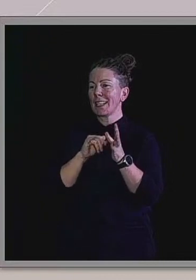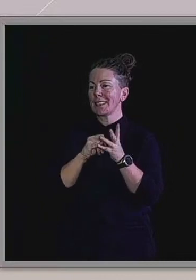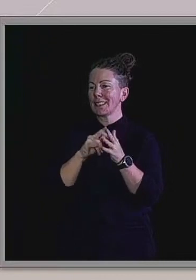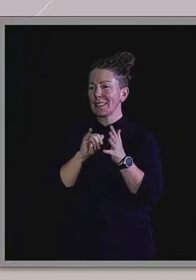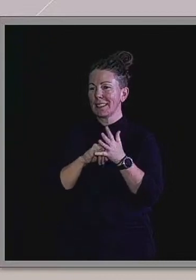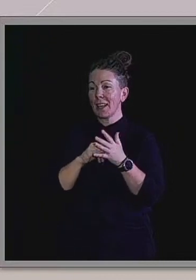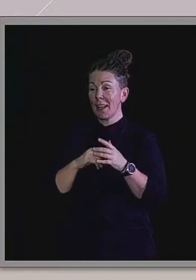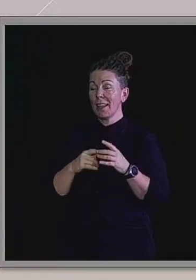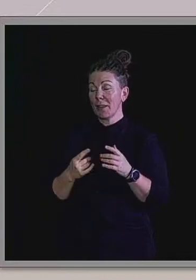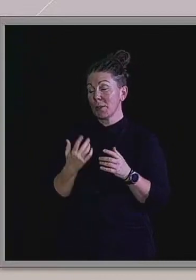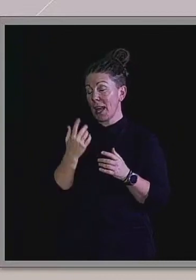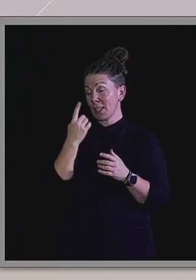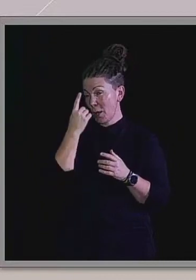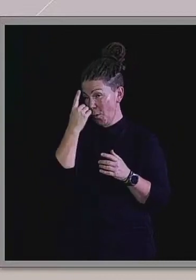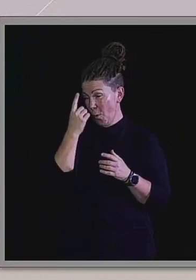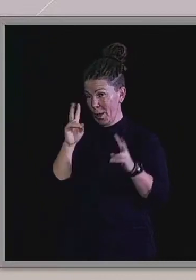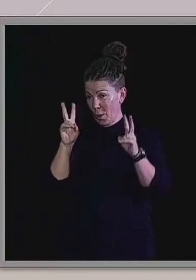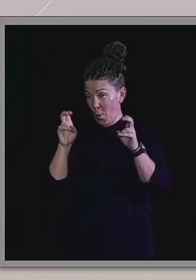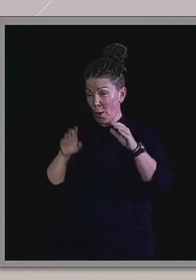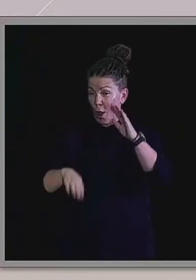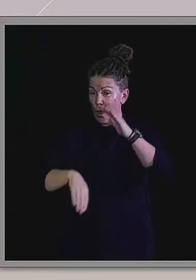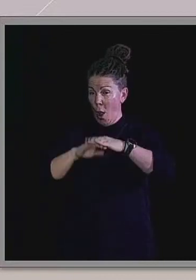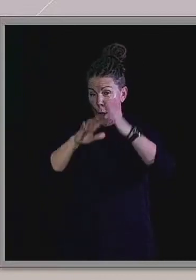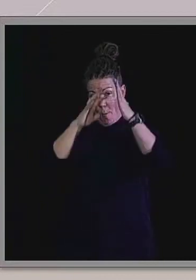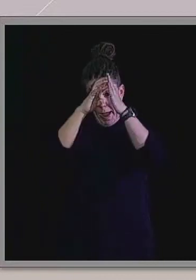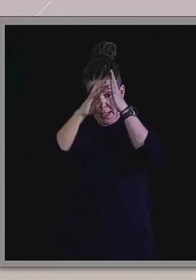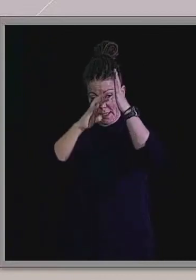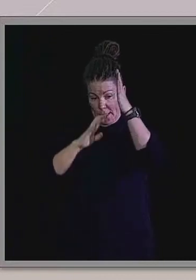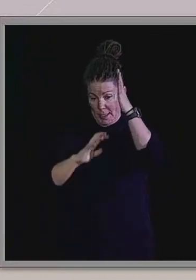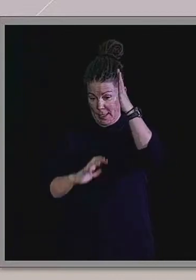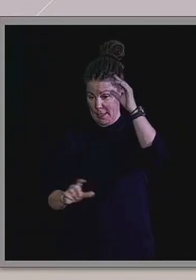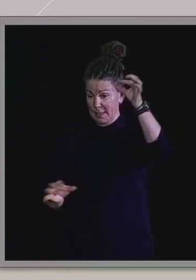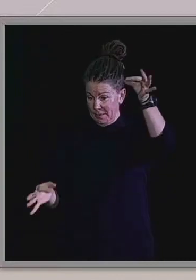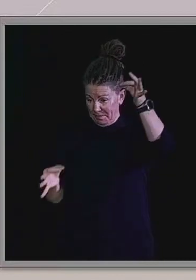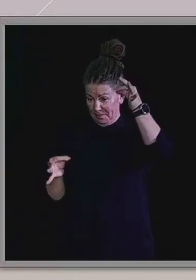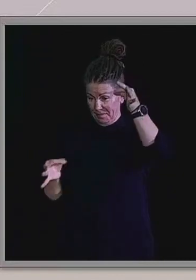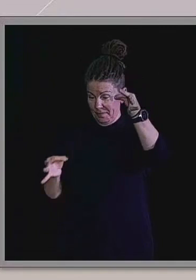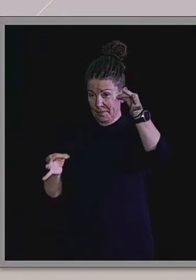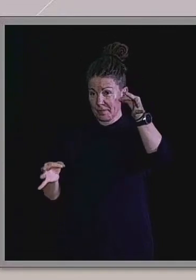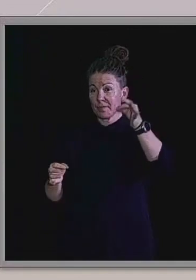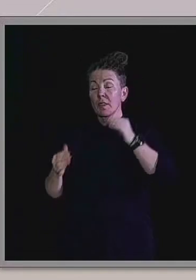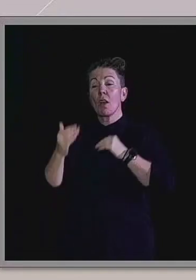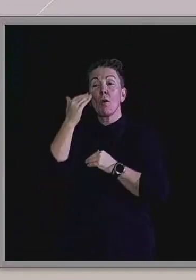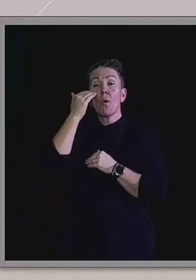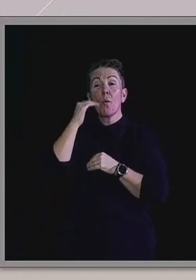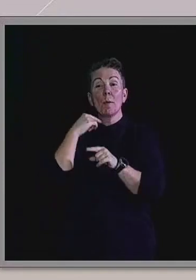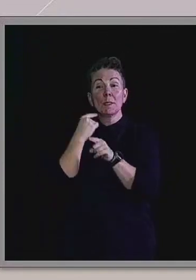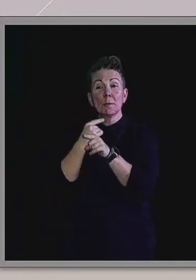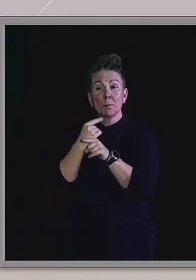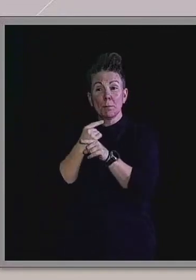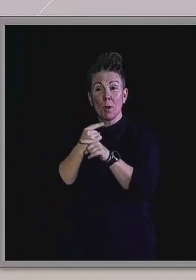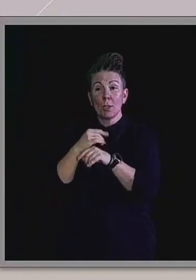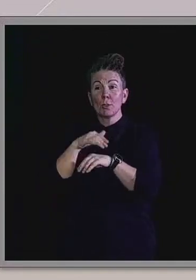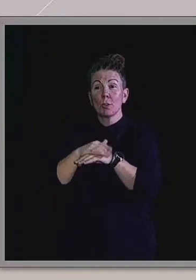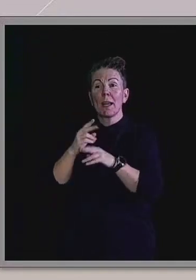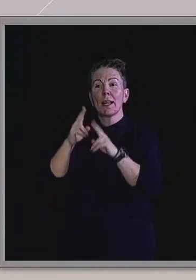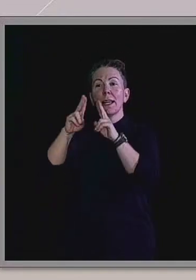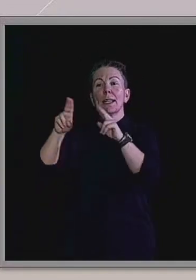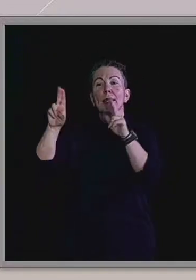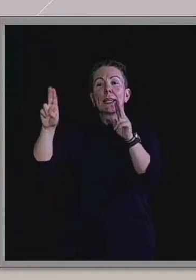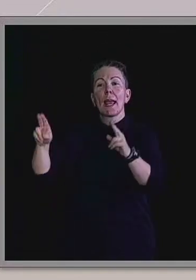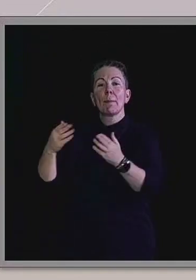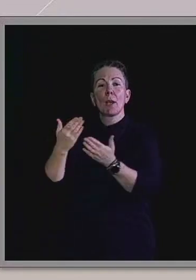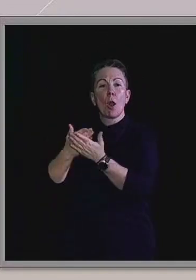whole page from a woman by the name of Tutsi Daniel. And she talks about camping out on country